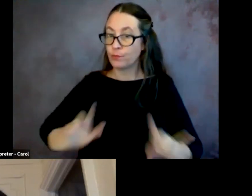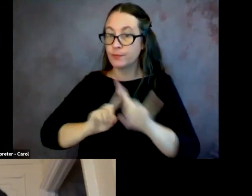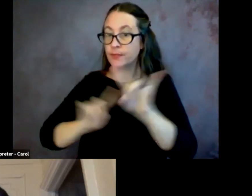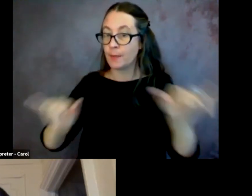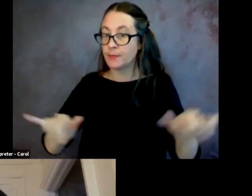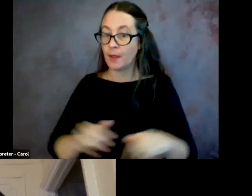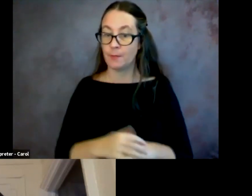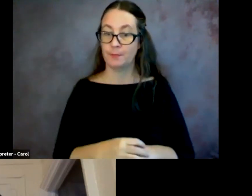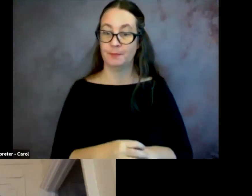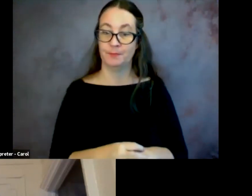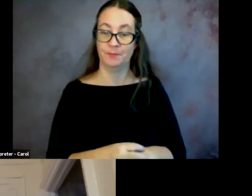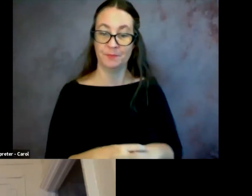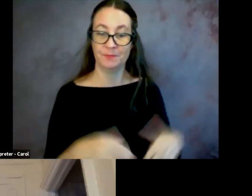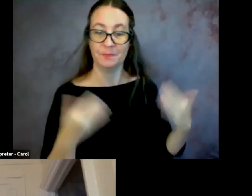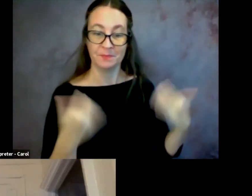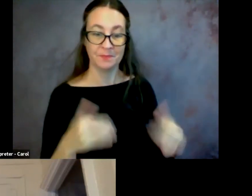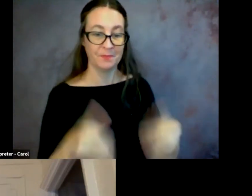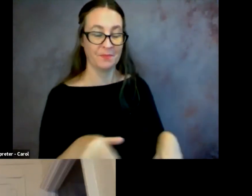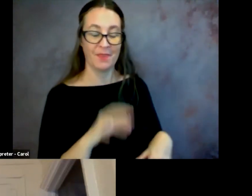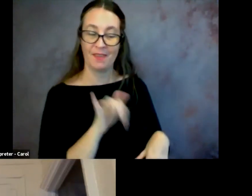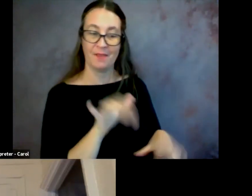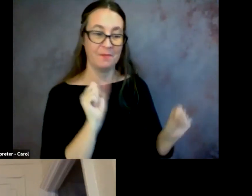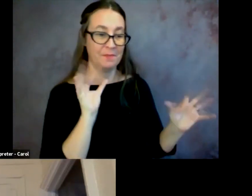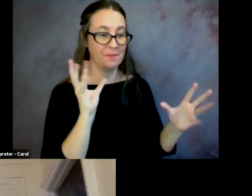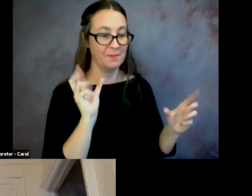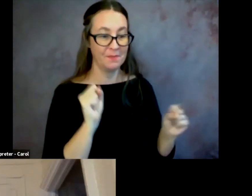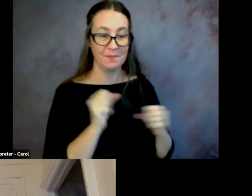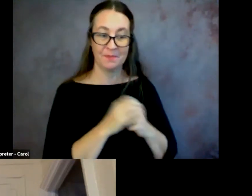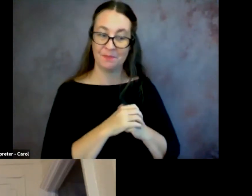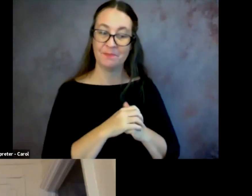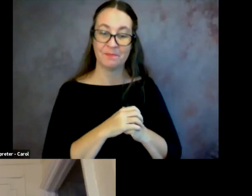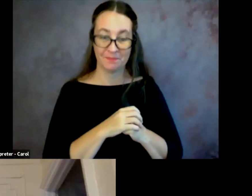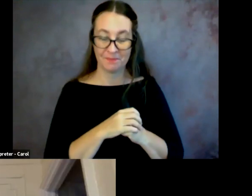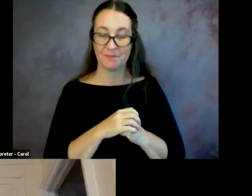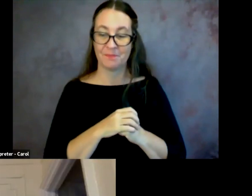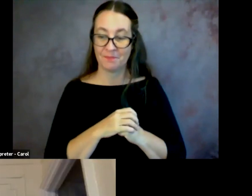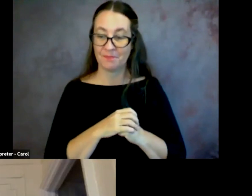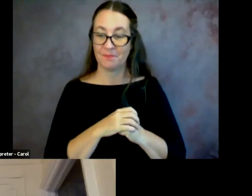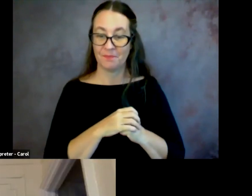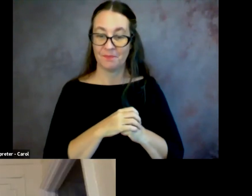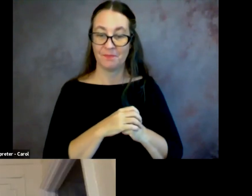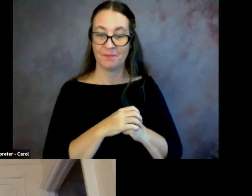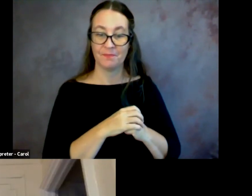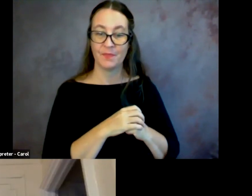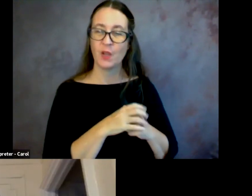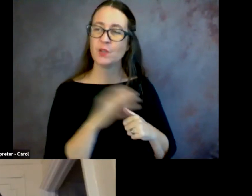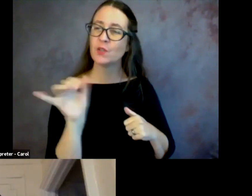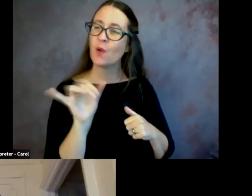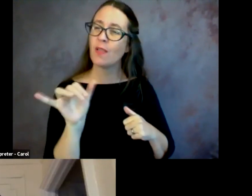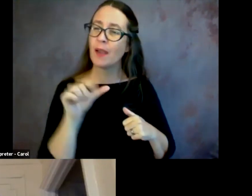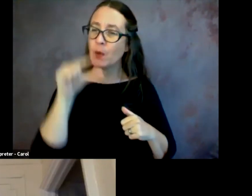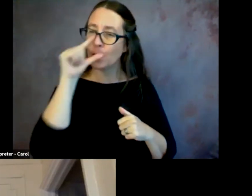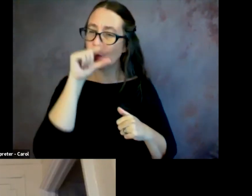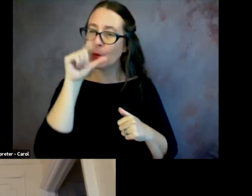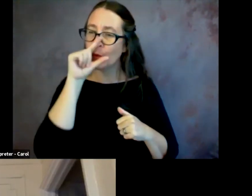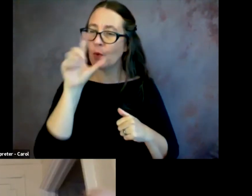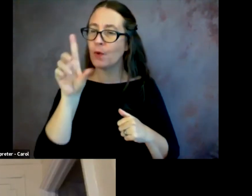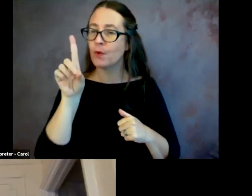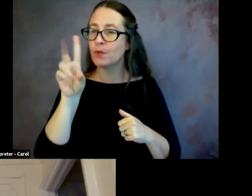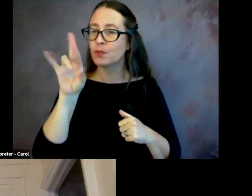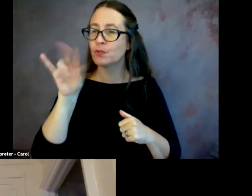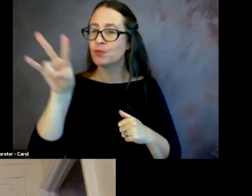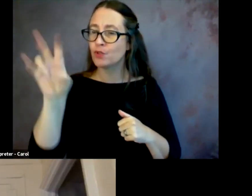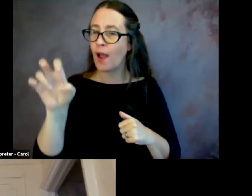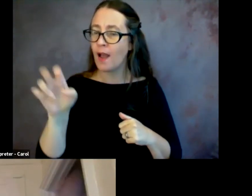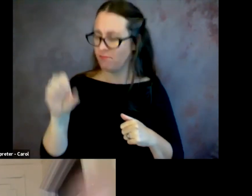I didn't know this. So this is basically like a Google Drive, technically. Yes, very